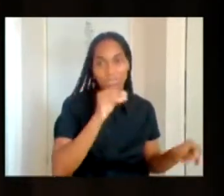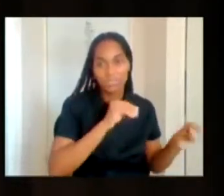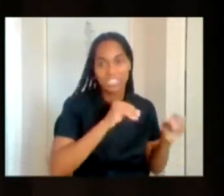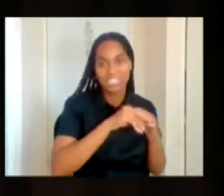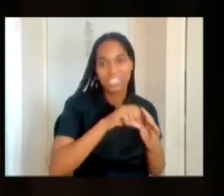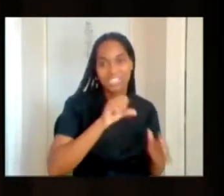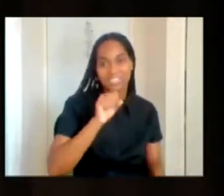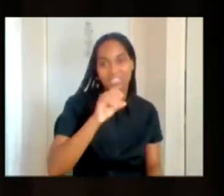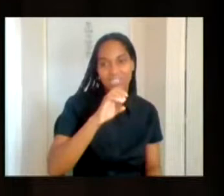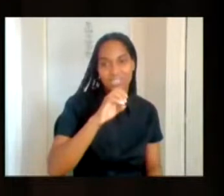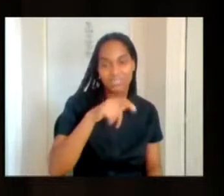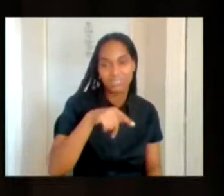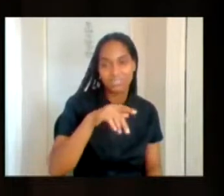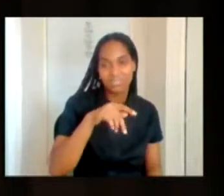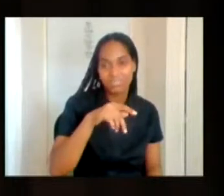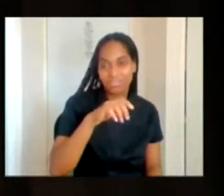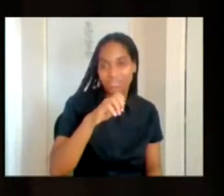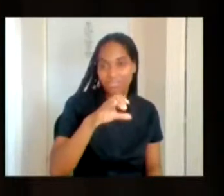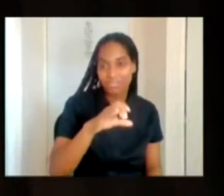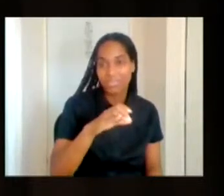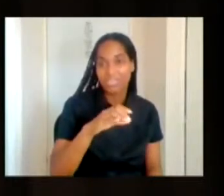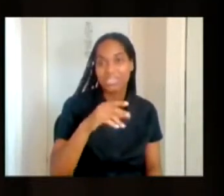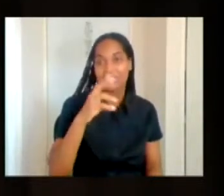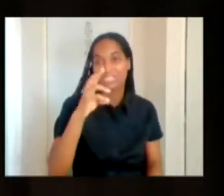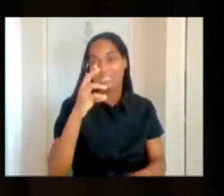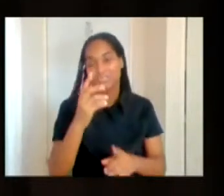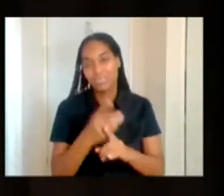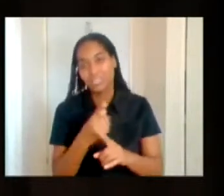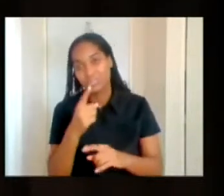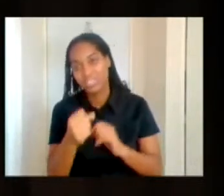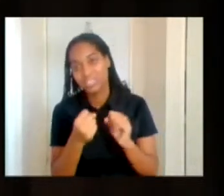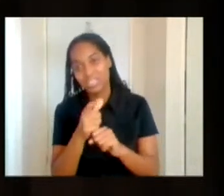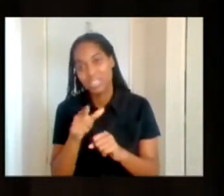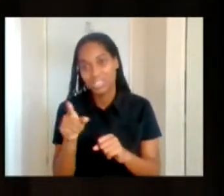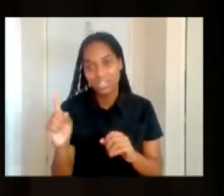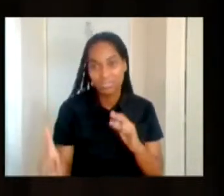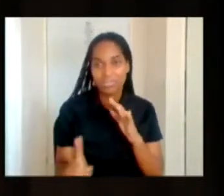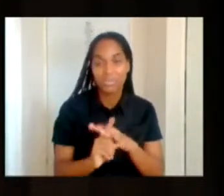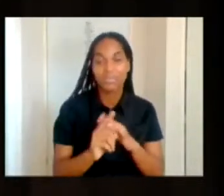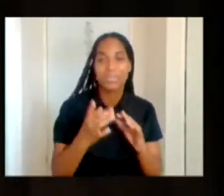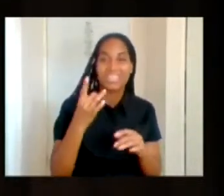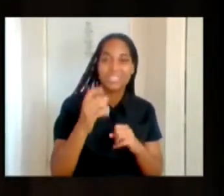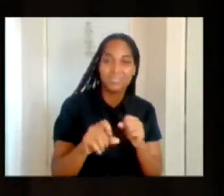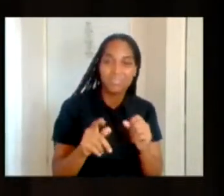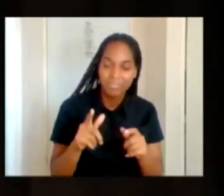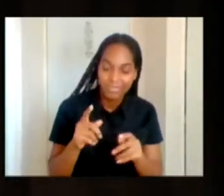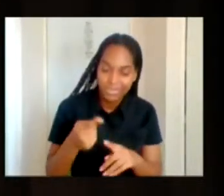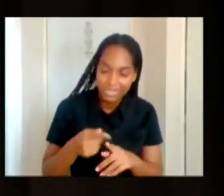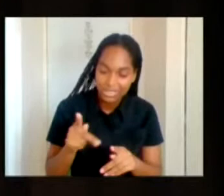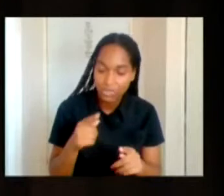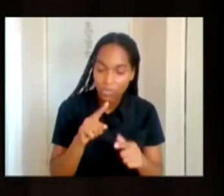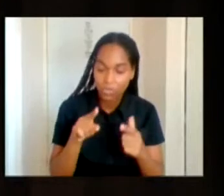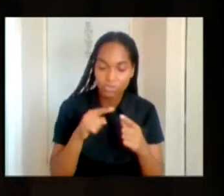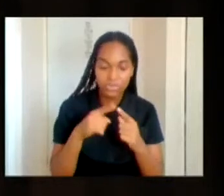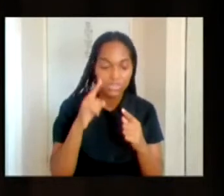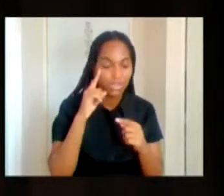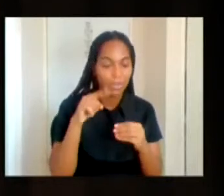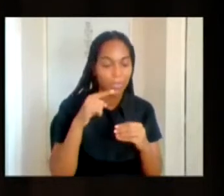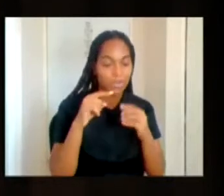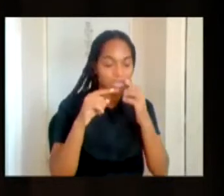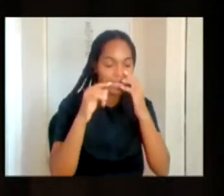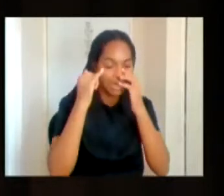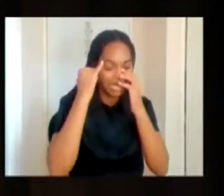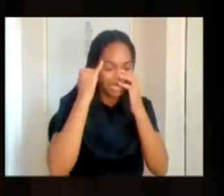The spec comes out 6 months, a year later, comes another 18 months. So when we're thinking about ideation of ideas and